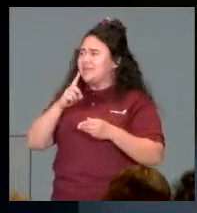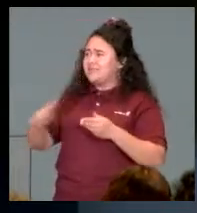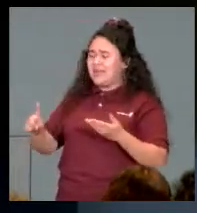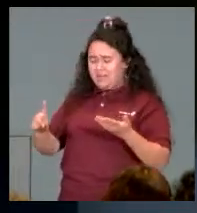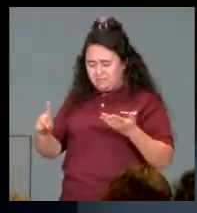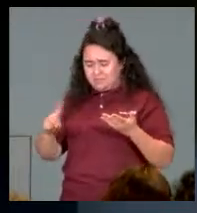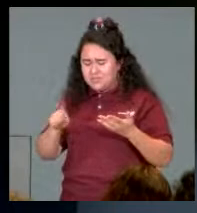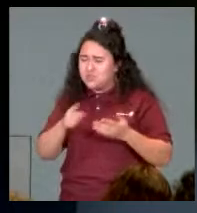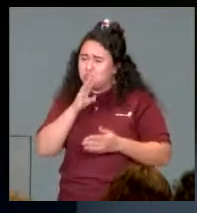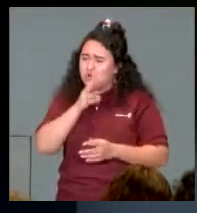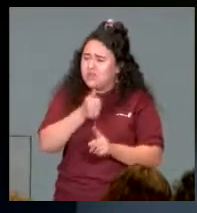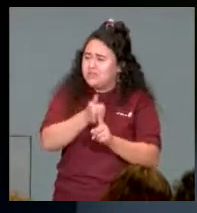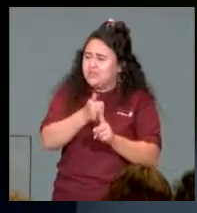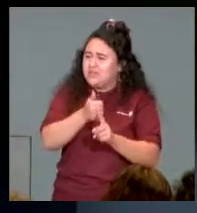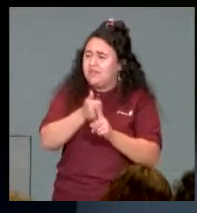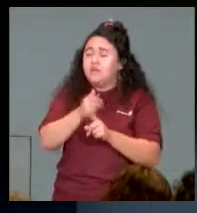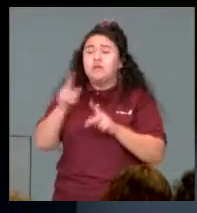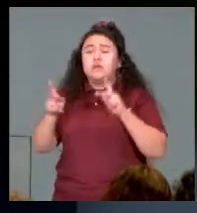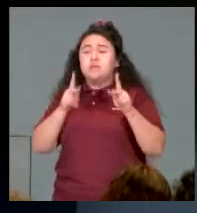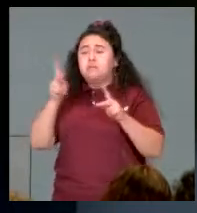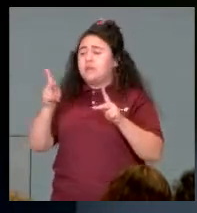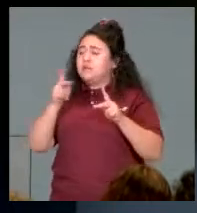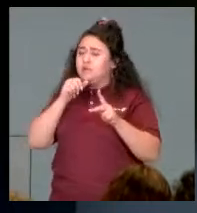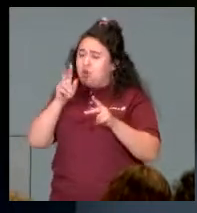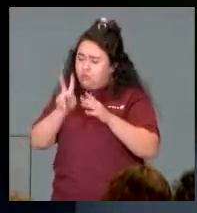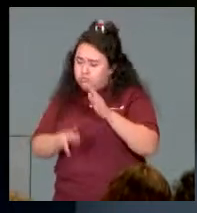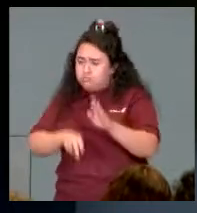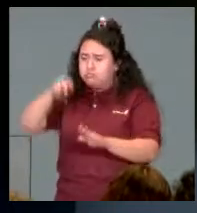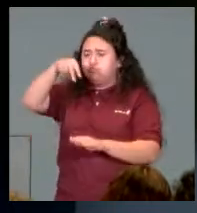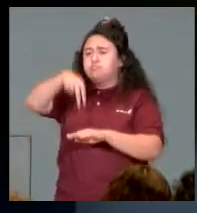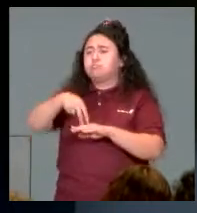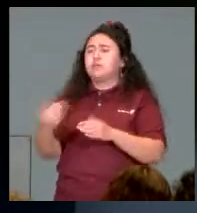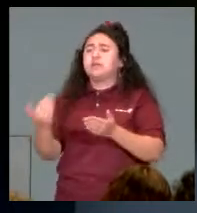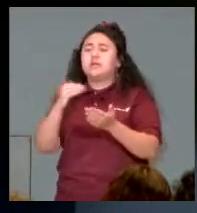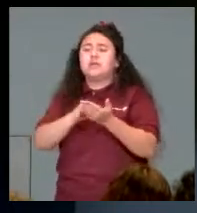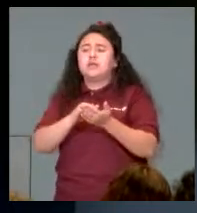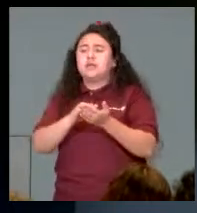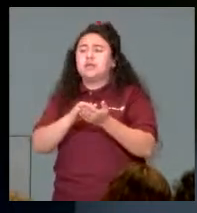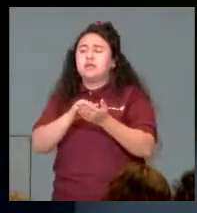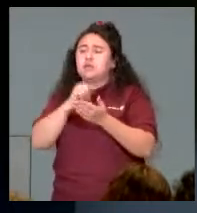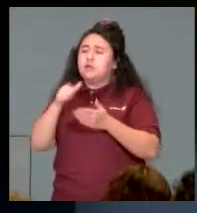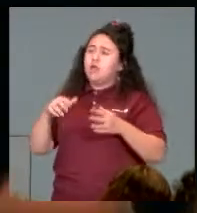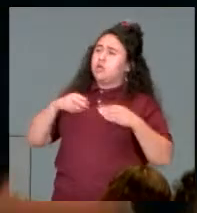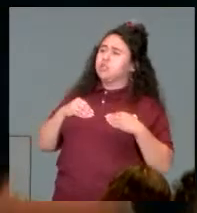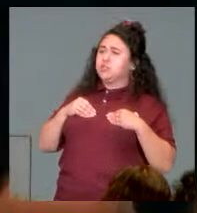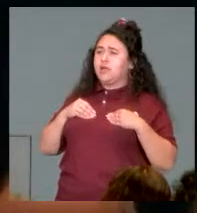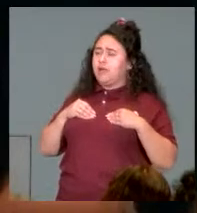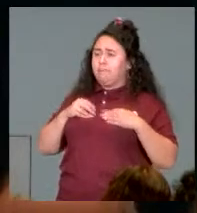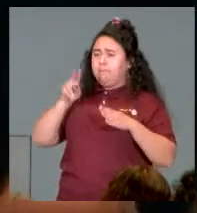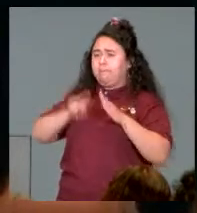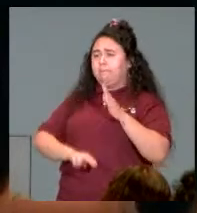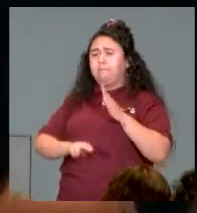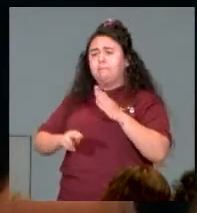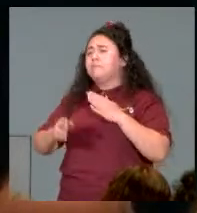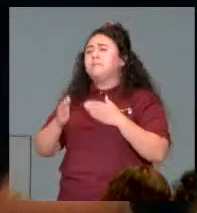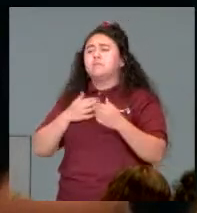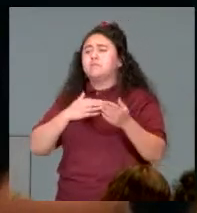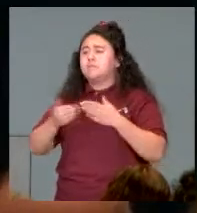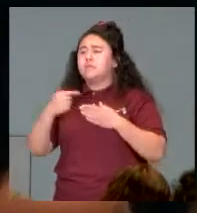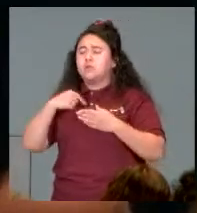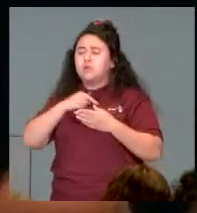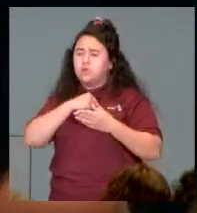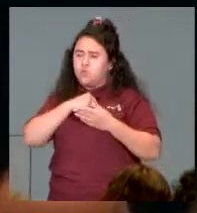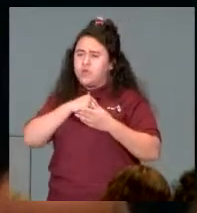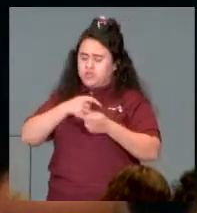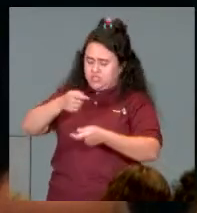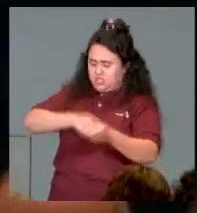water. And people don't rise from the grave. They not laid down neither. It's us who flip all around their